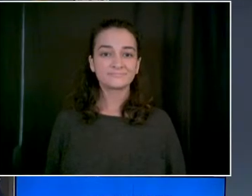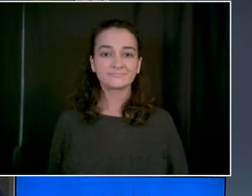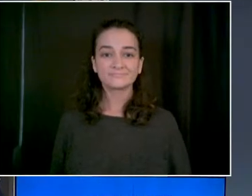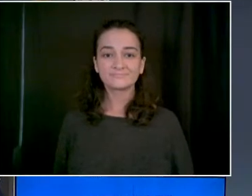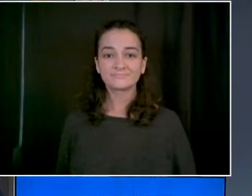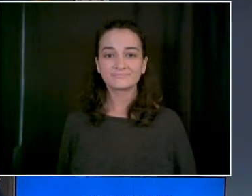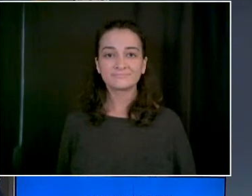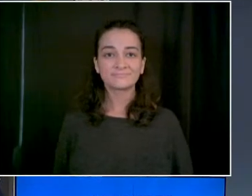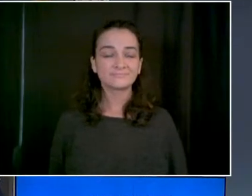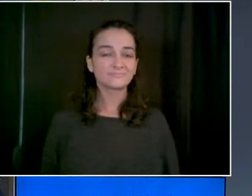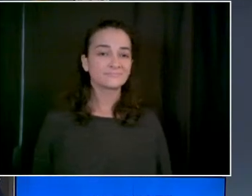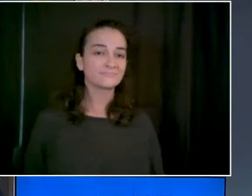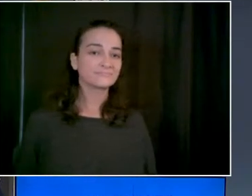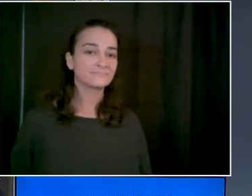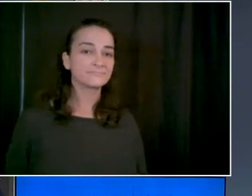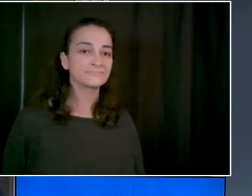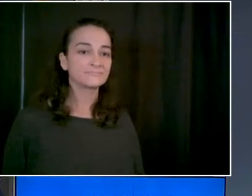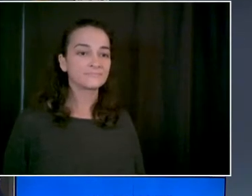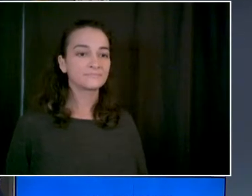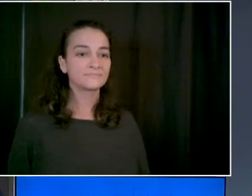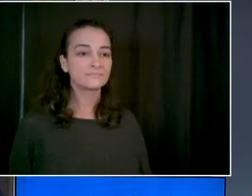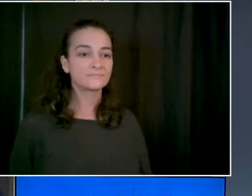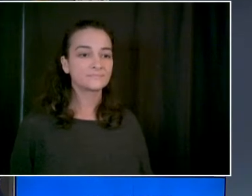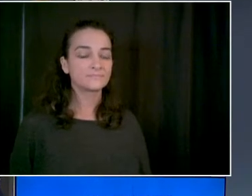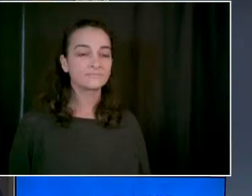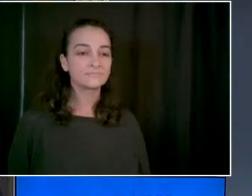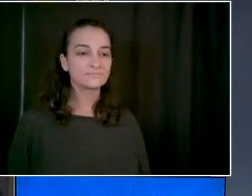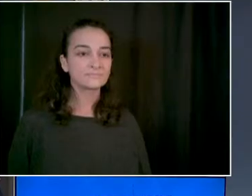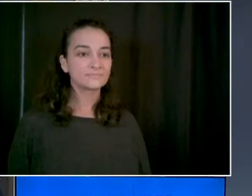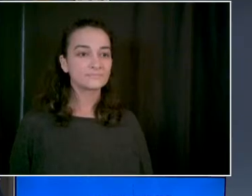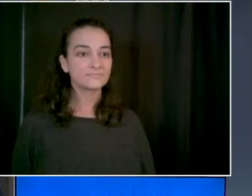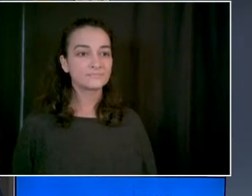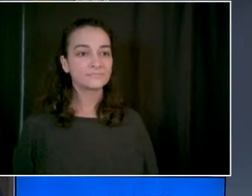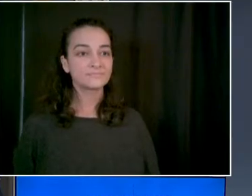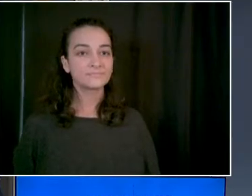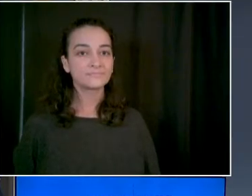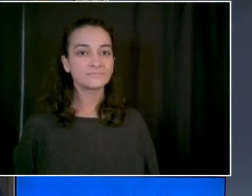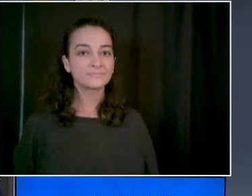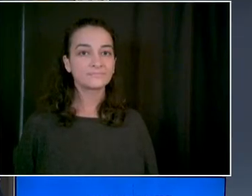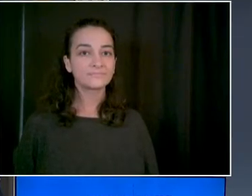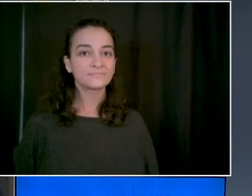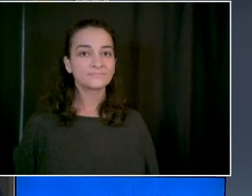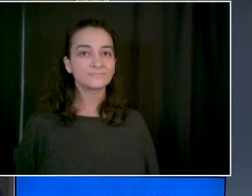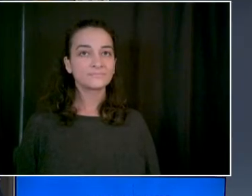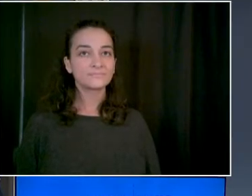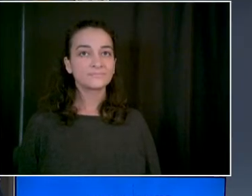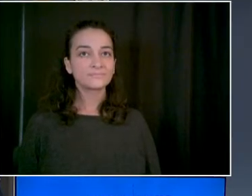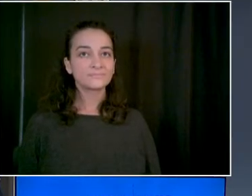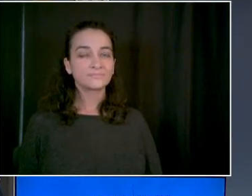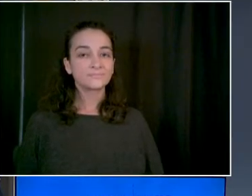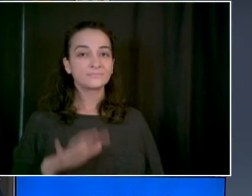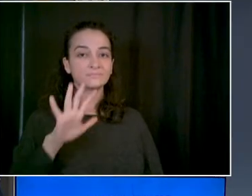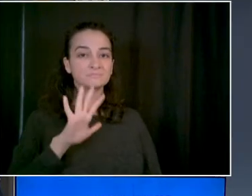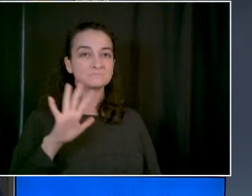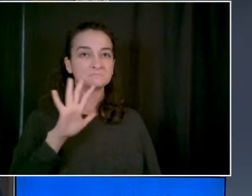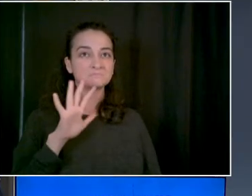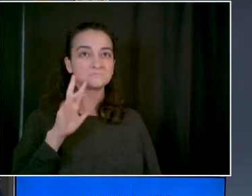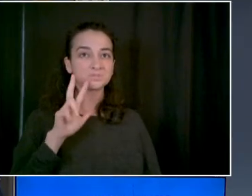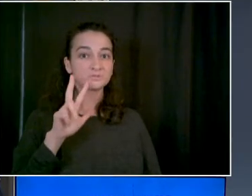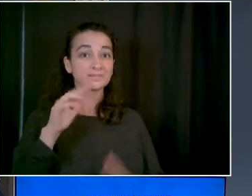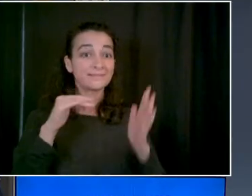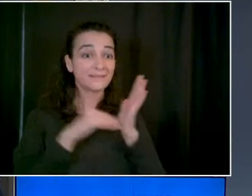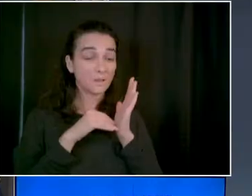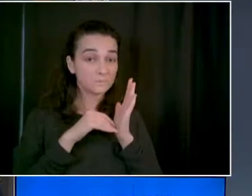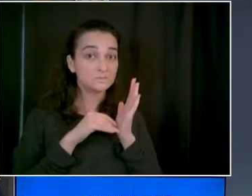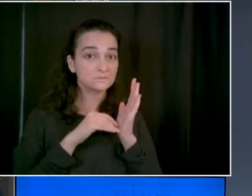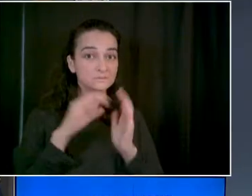about more than 3,000 crimes were committed by people who listed the migrant shelter as their home address, were arrested for crimes in